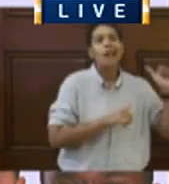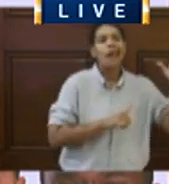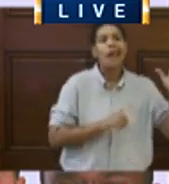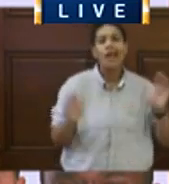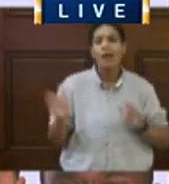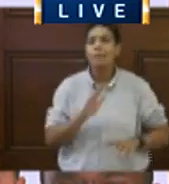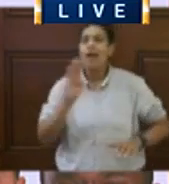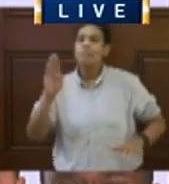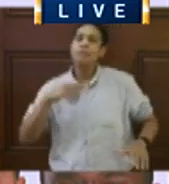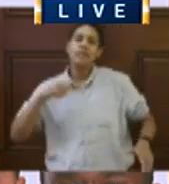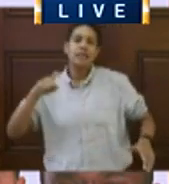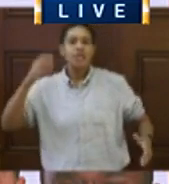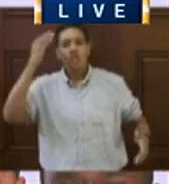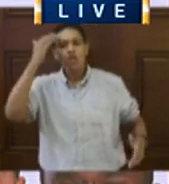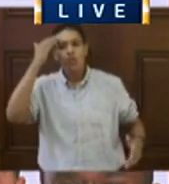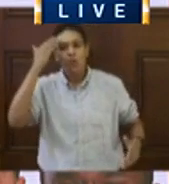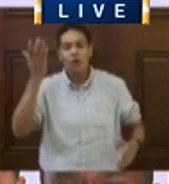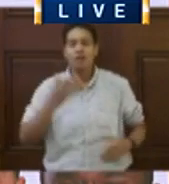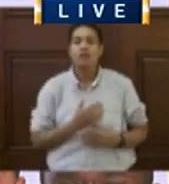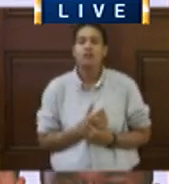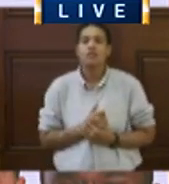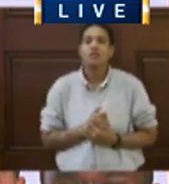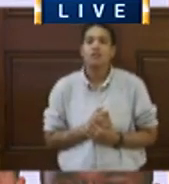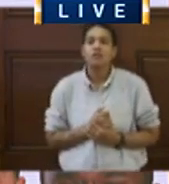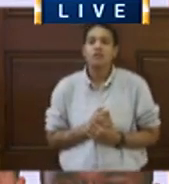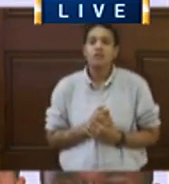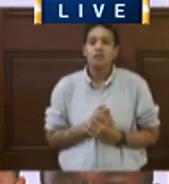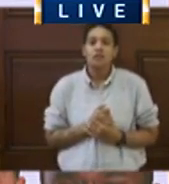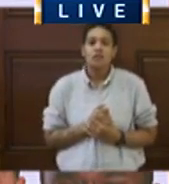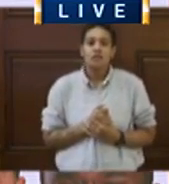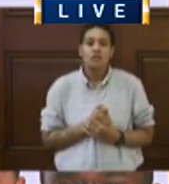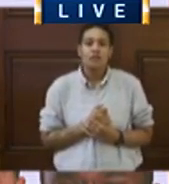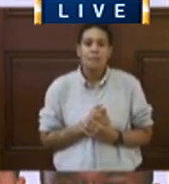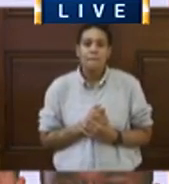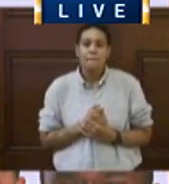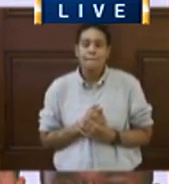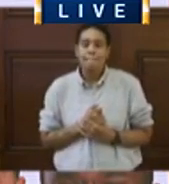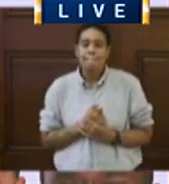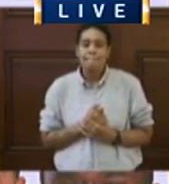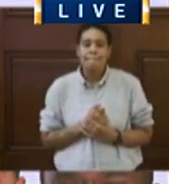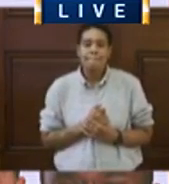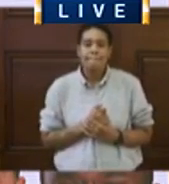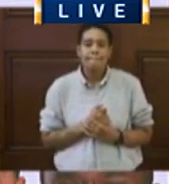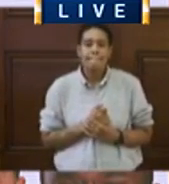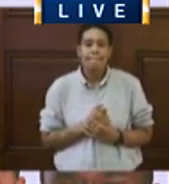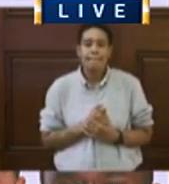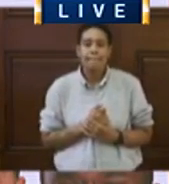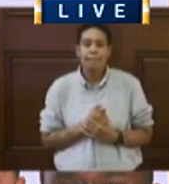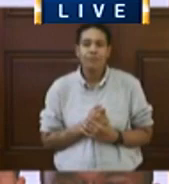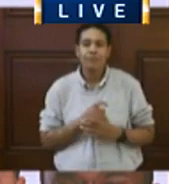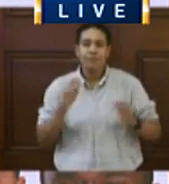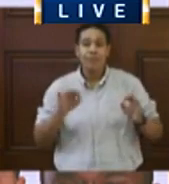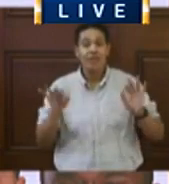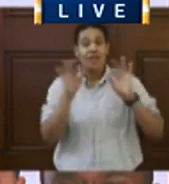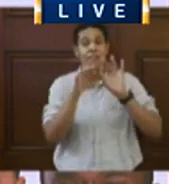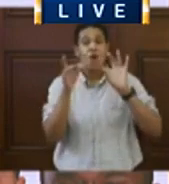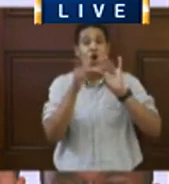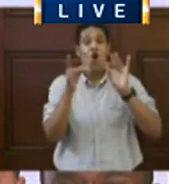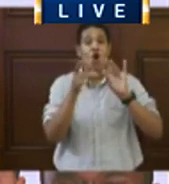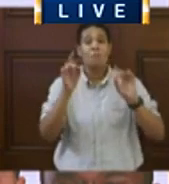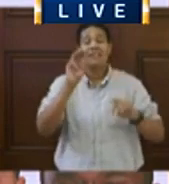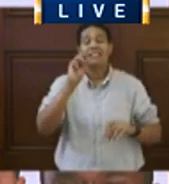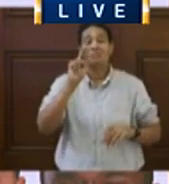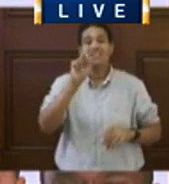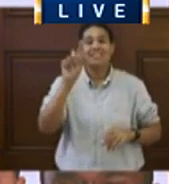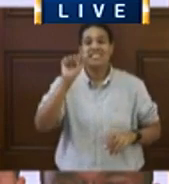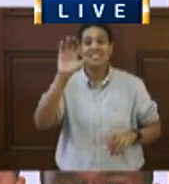So let me, those were very important comments that Mr. Zaka made, and I want to just